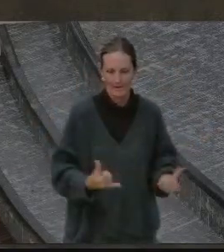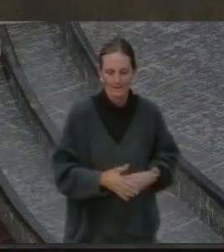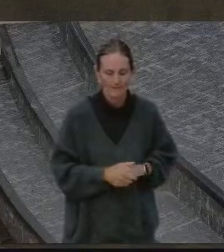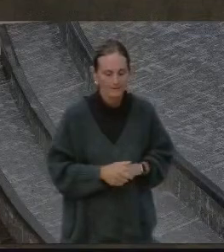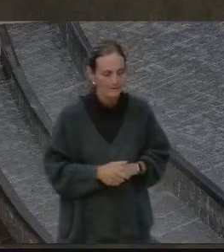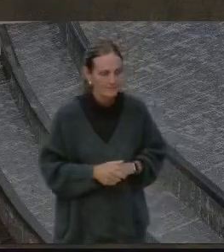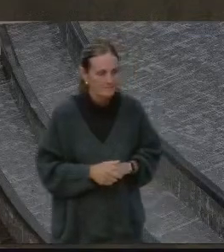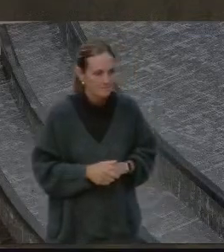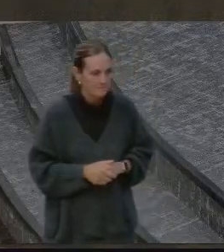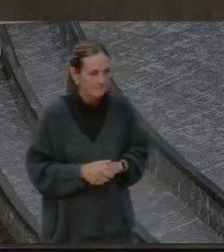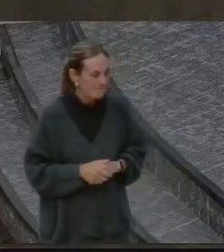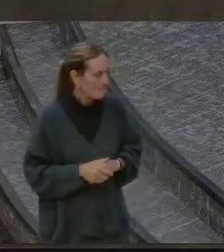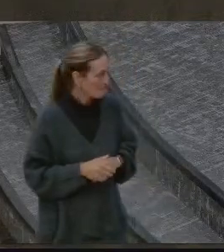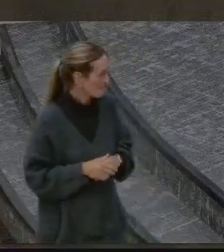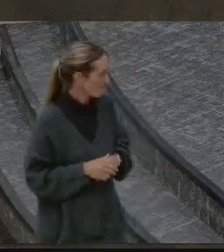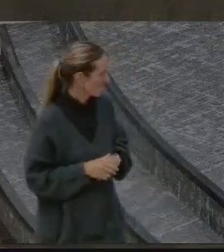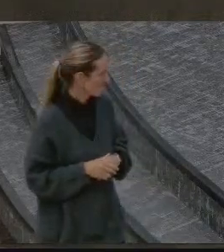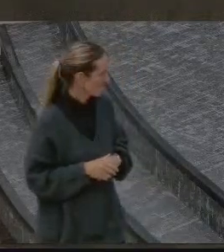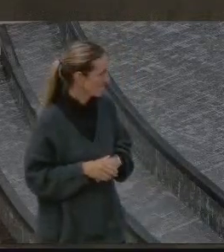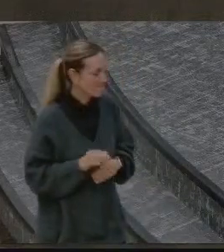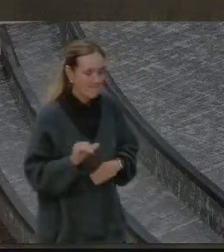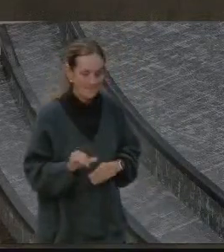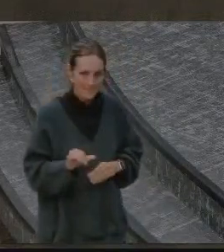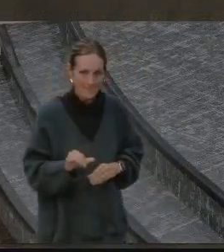you. That's encouraging.